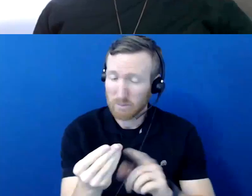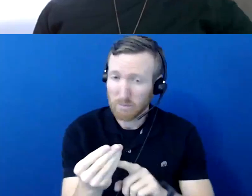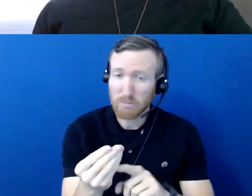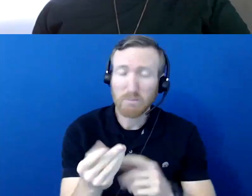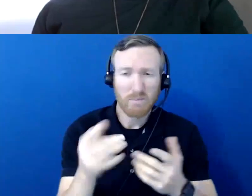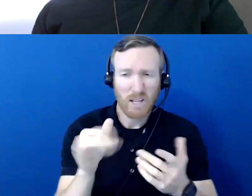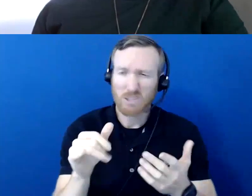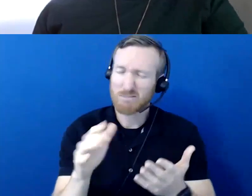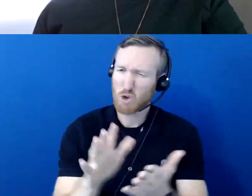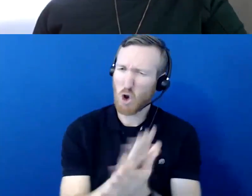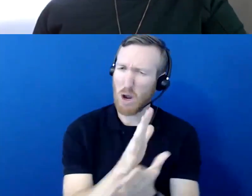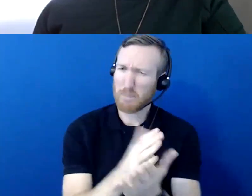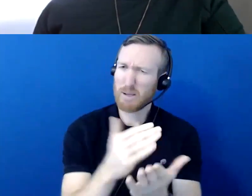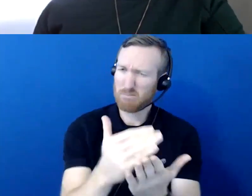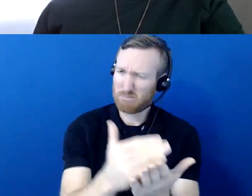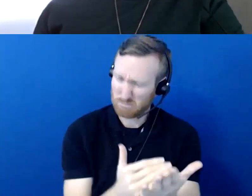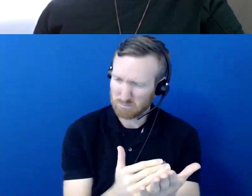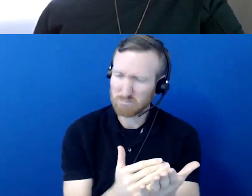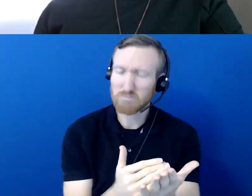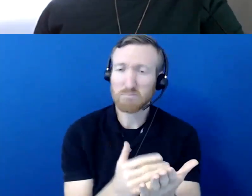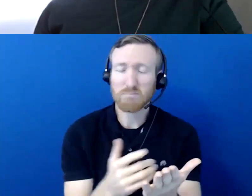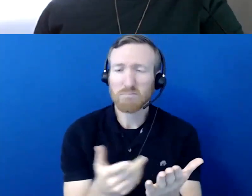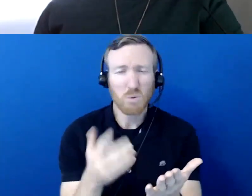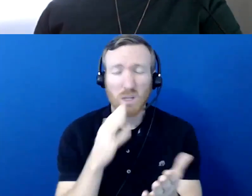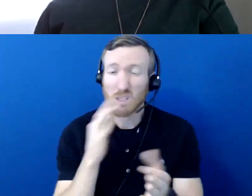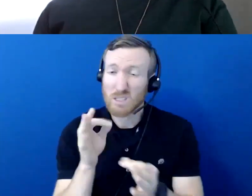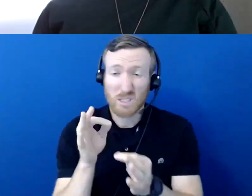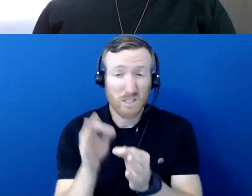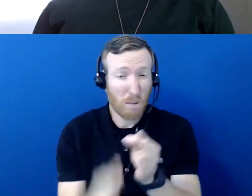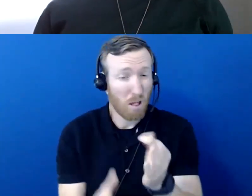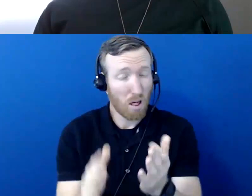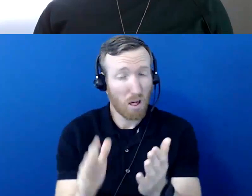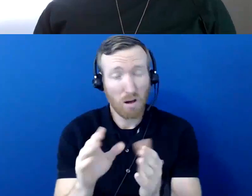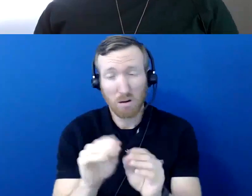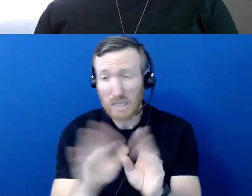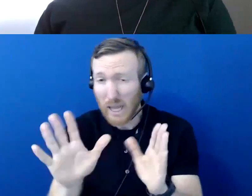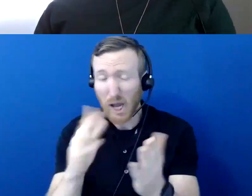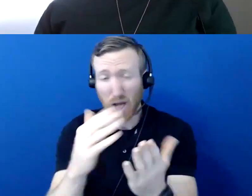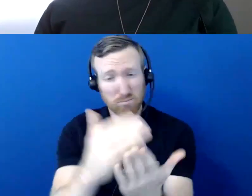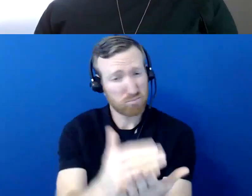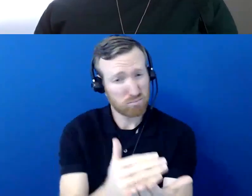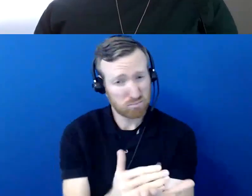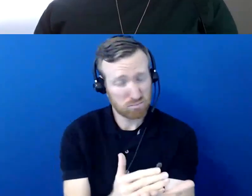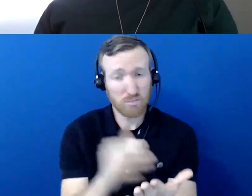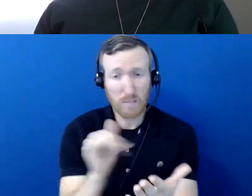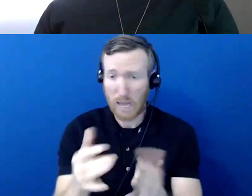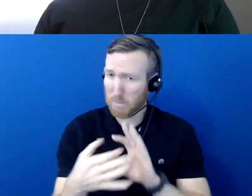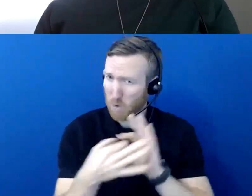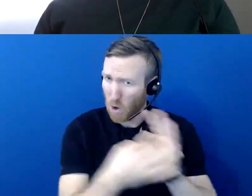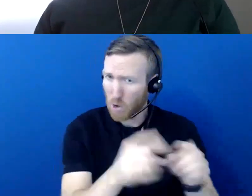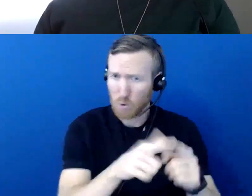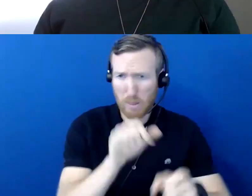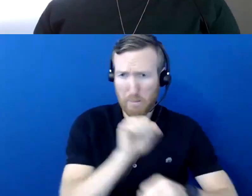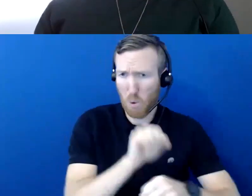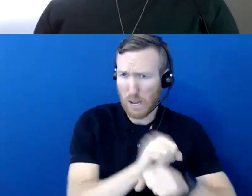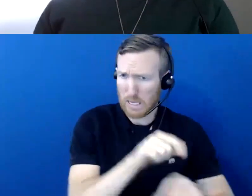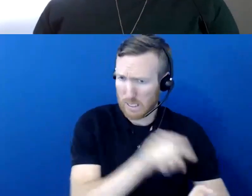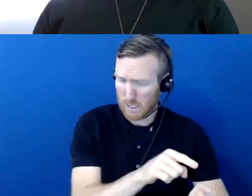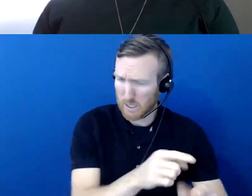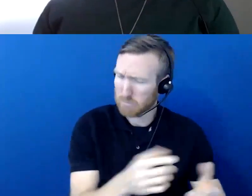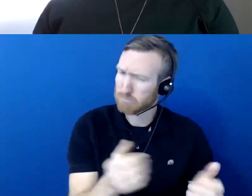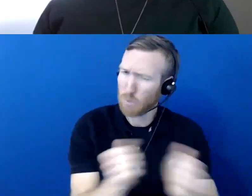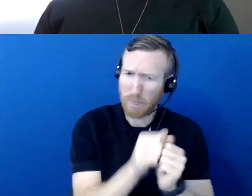a document, it's a relatively simple document that belongs to the employee, that enables the